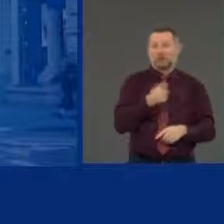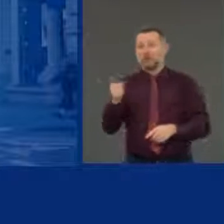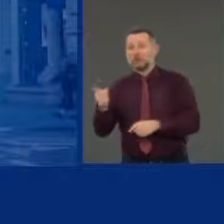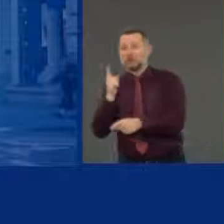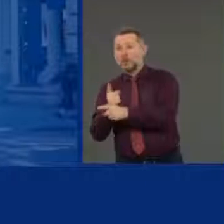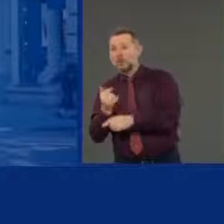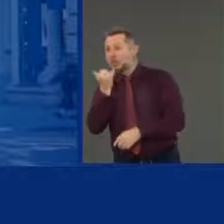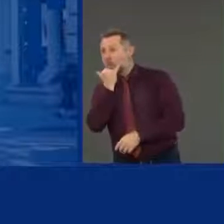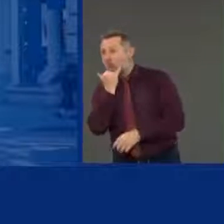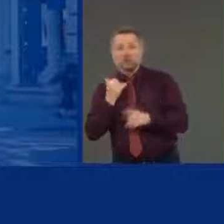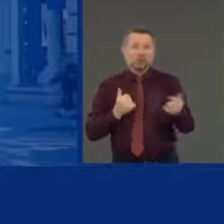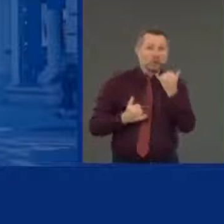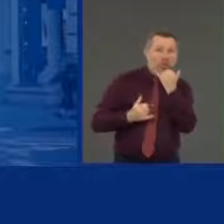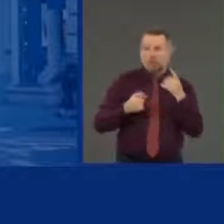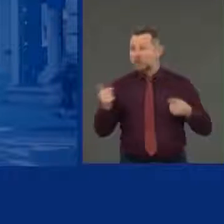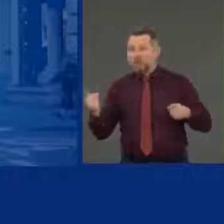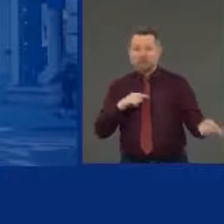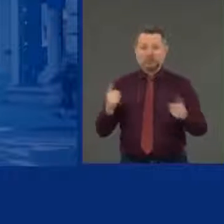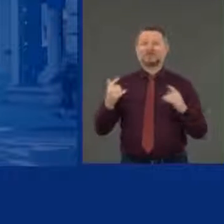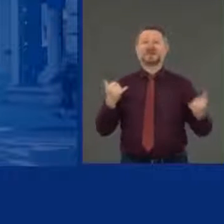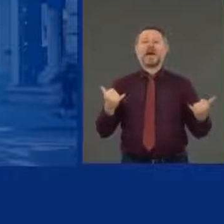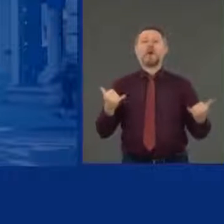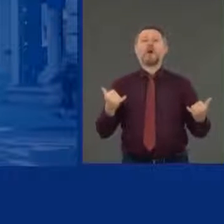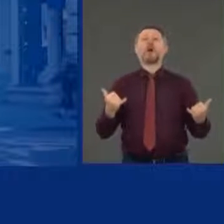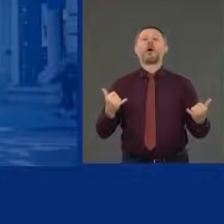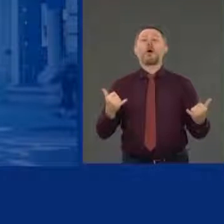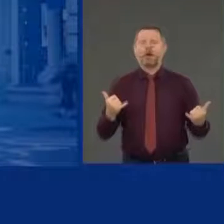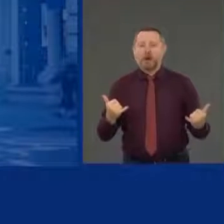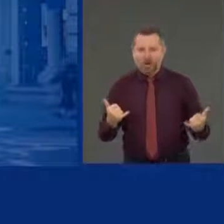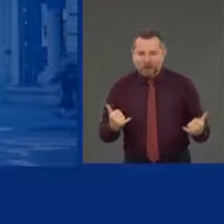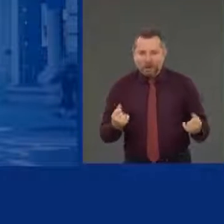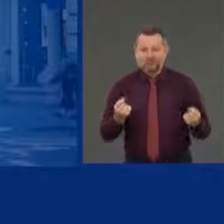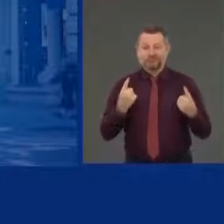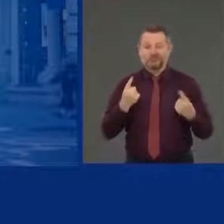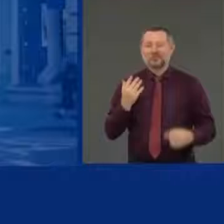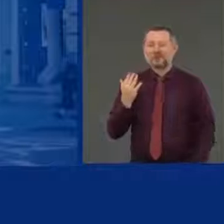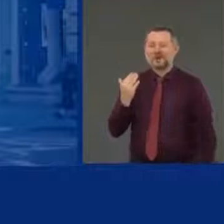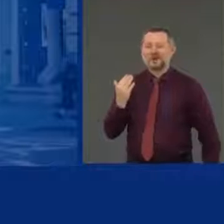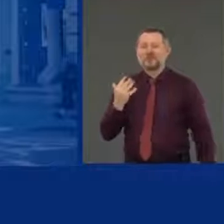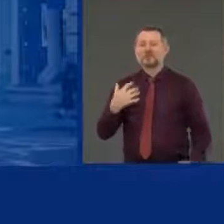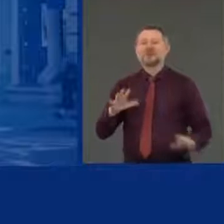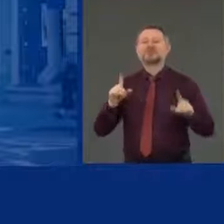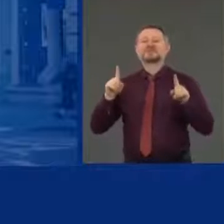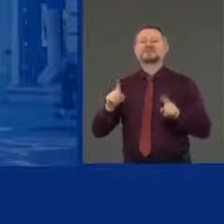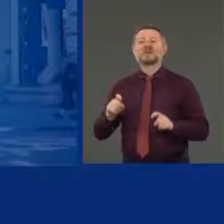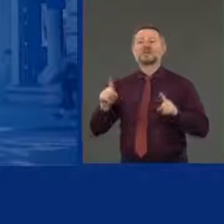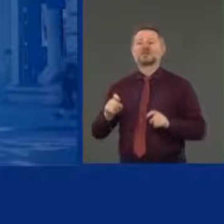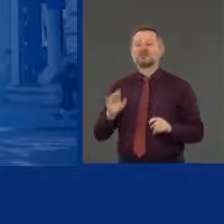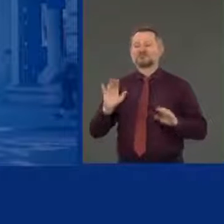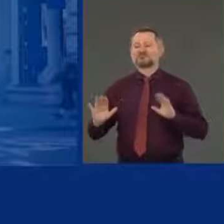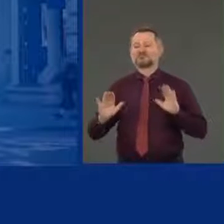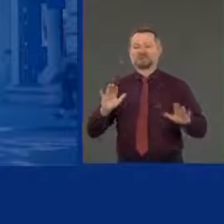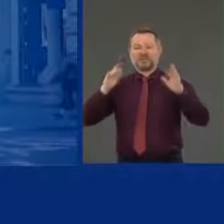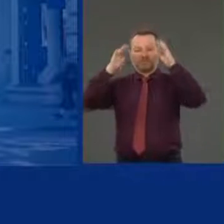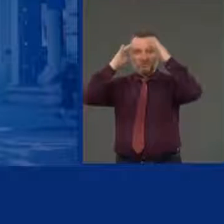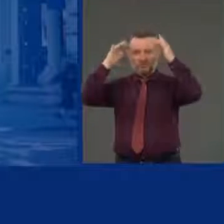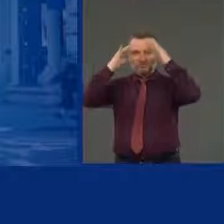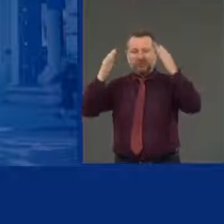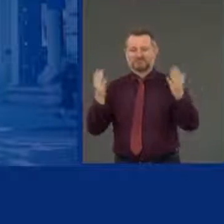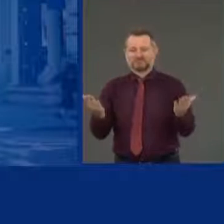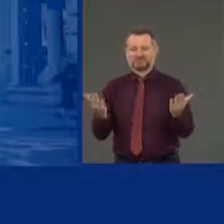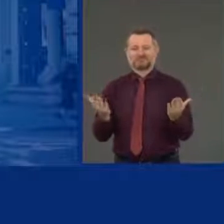you know. Why? Because you tested the theory. You went into a